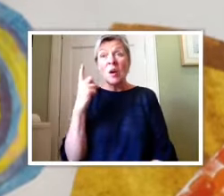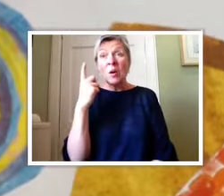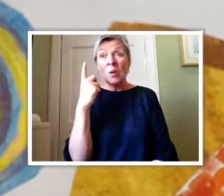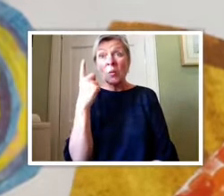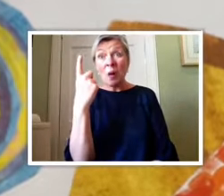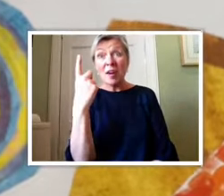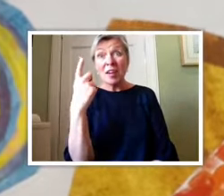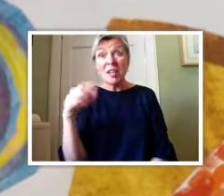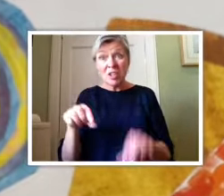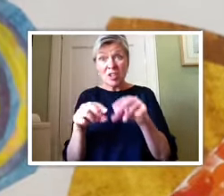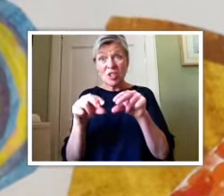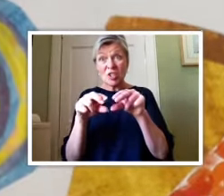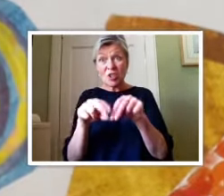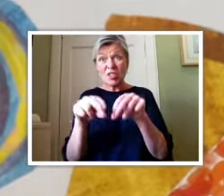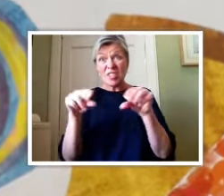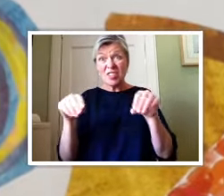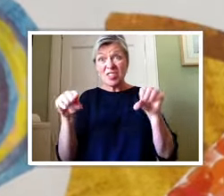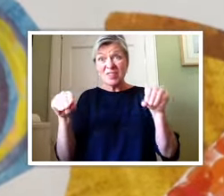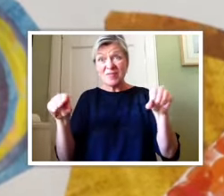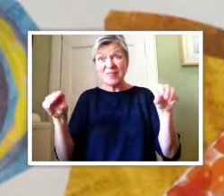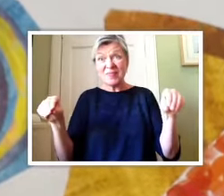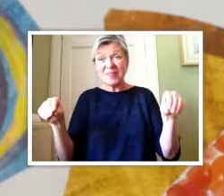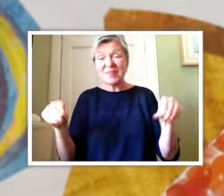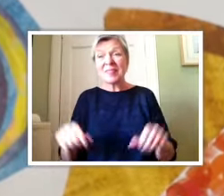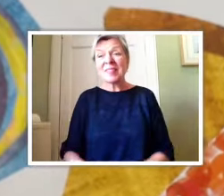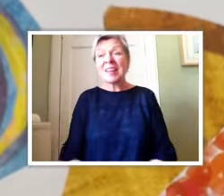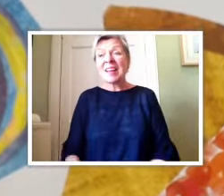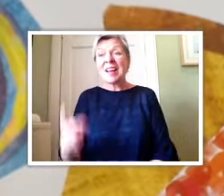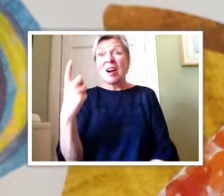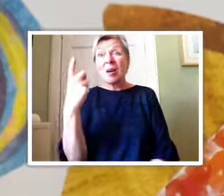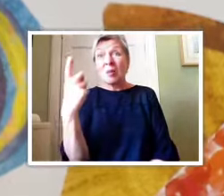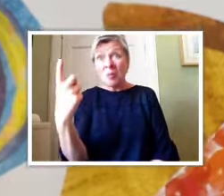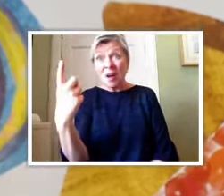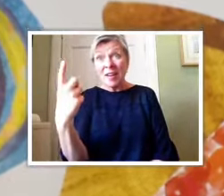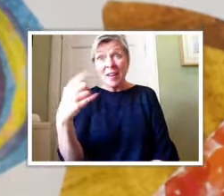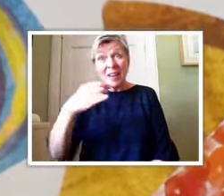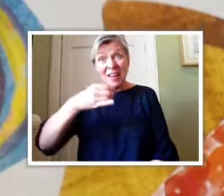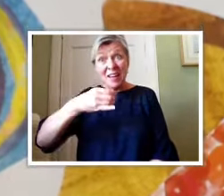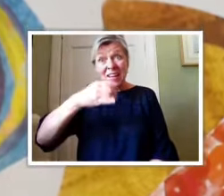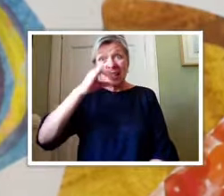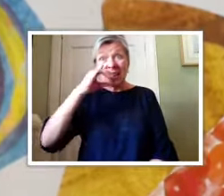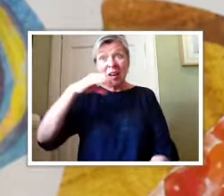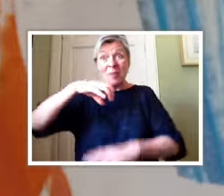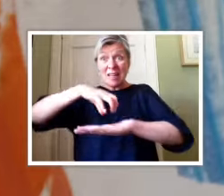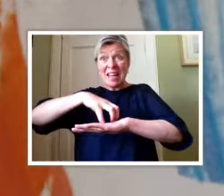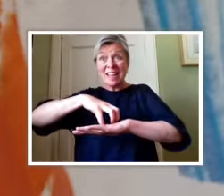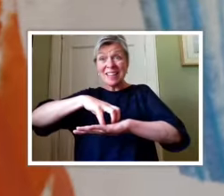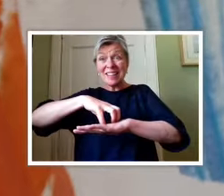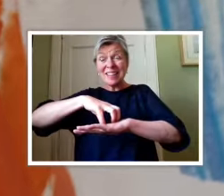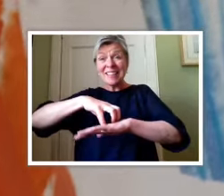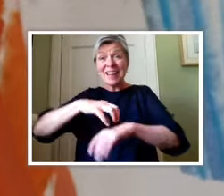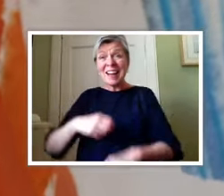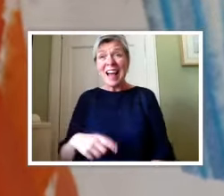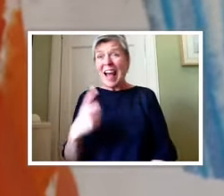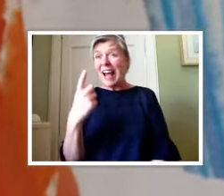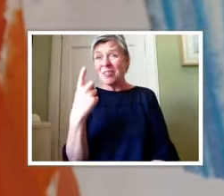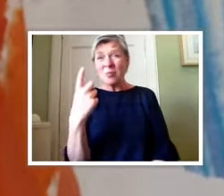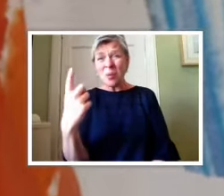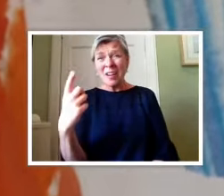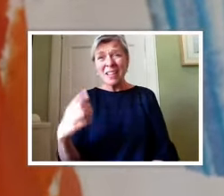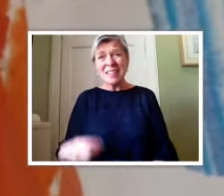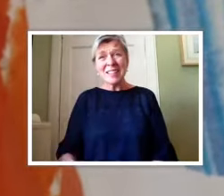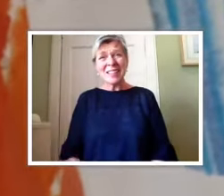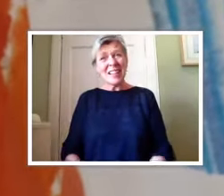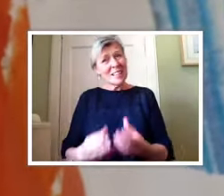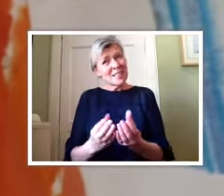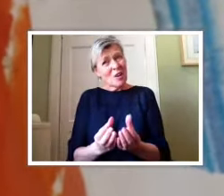One sausage. One cupcake. And